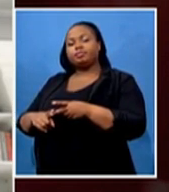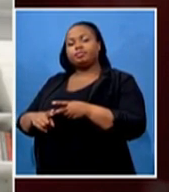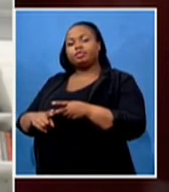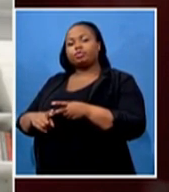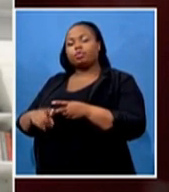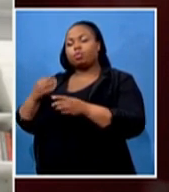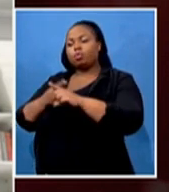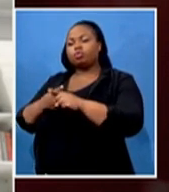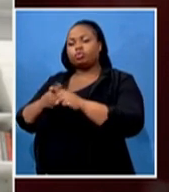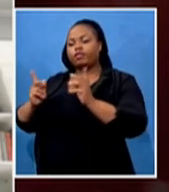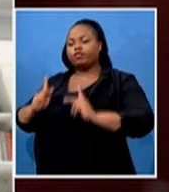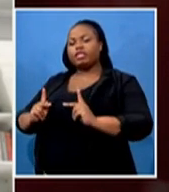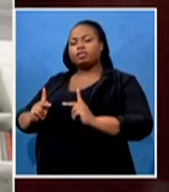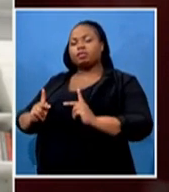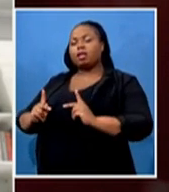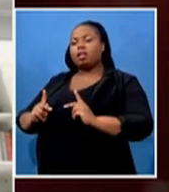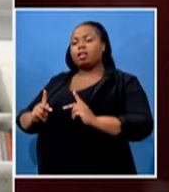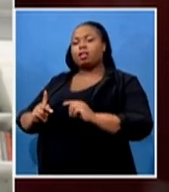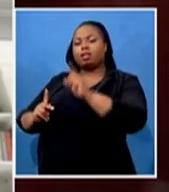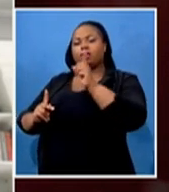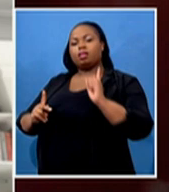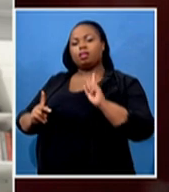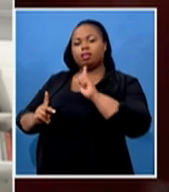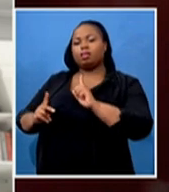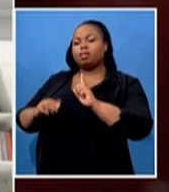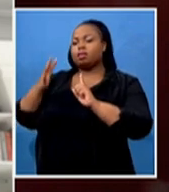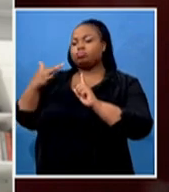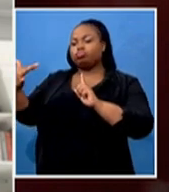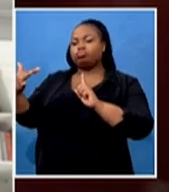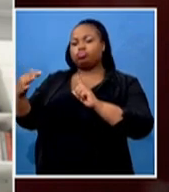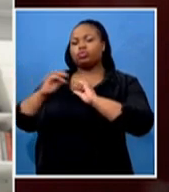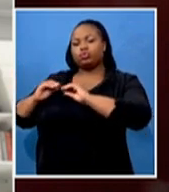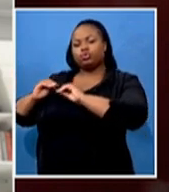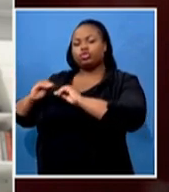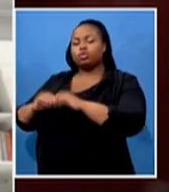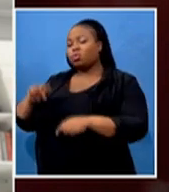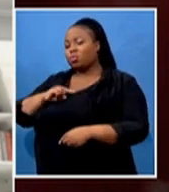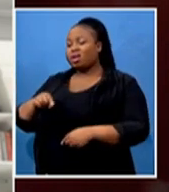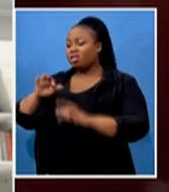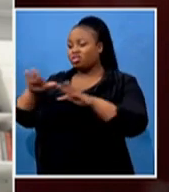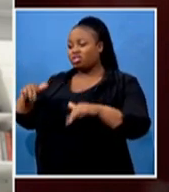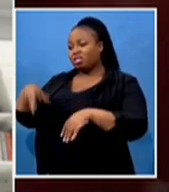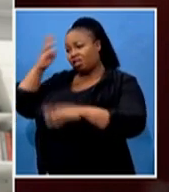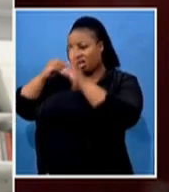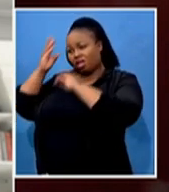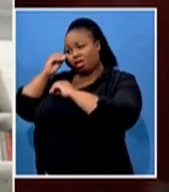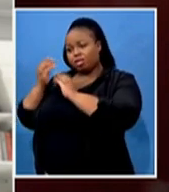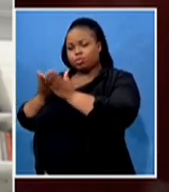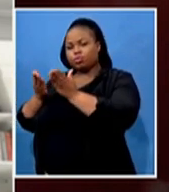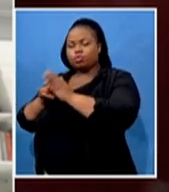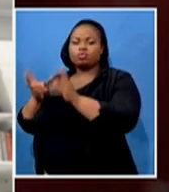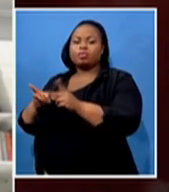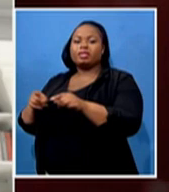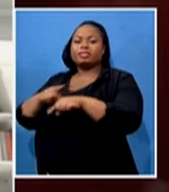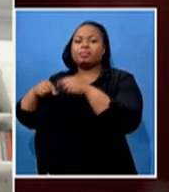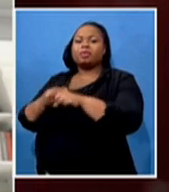because what students learn at school is not just about the content. It's about interacting with others. You develop the social skills,